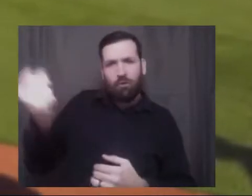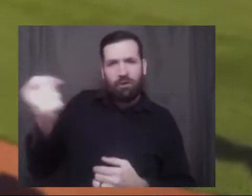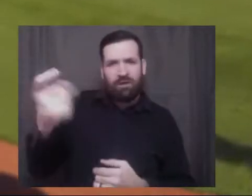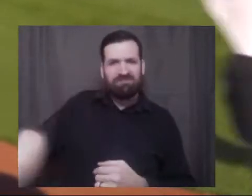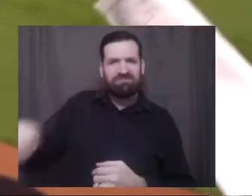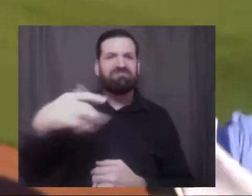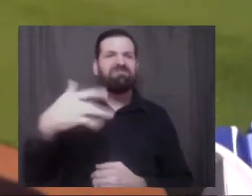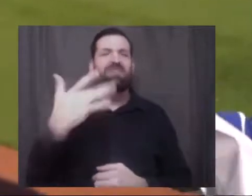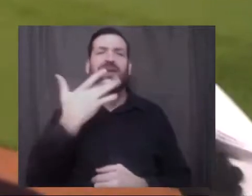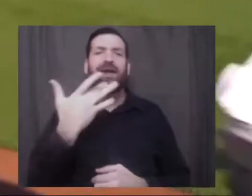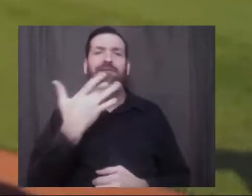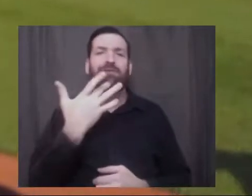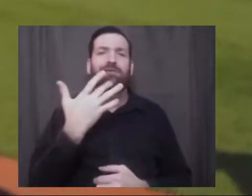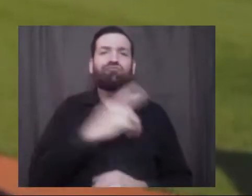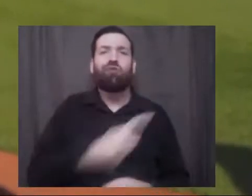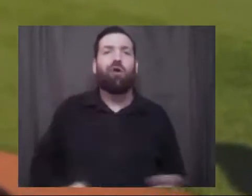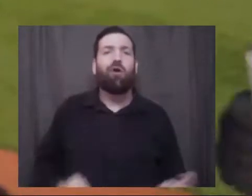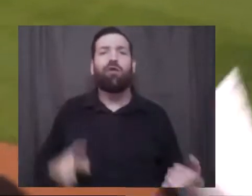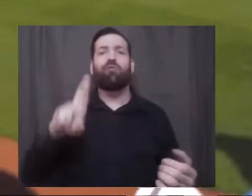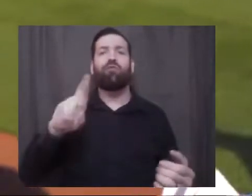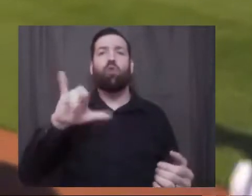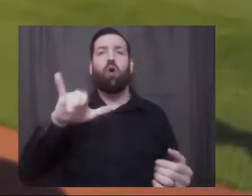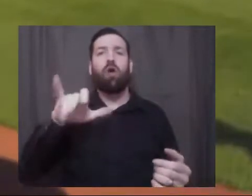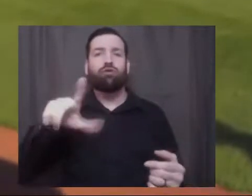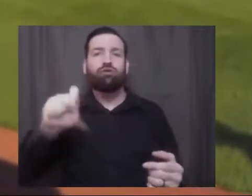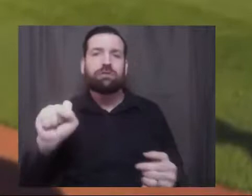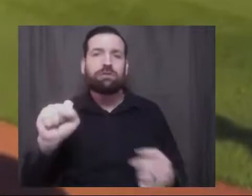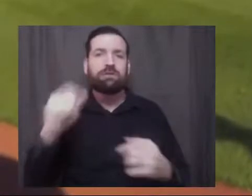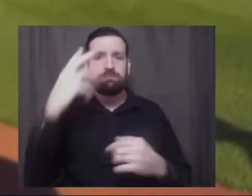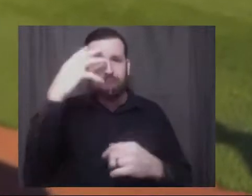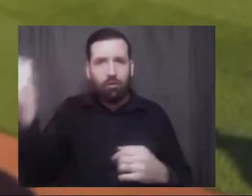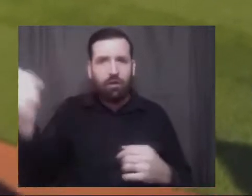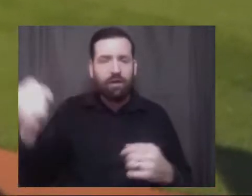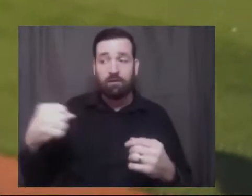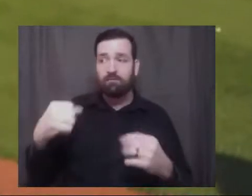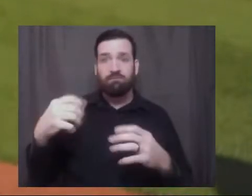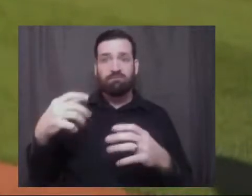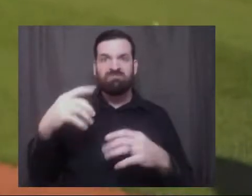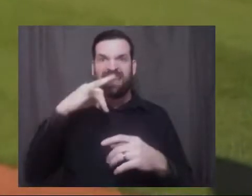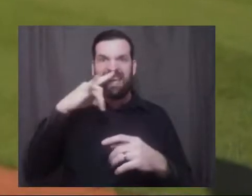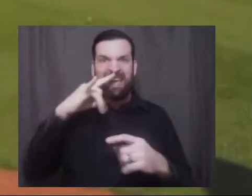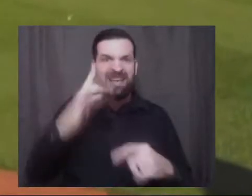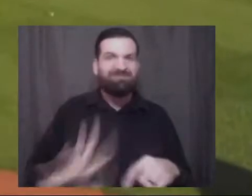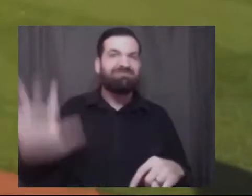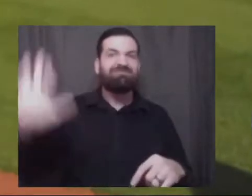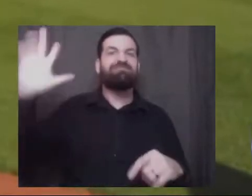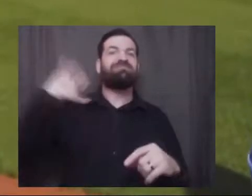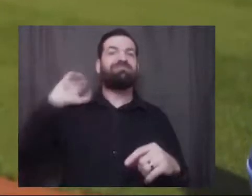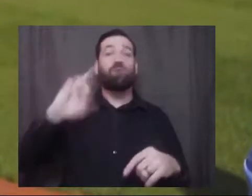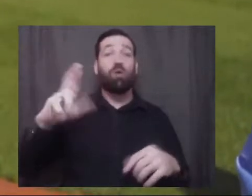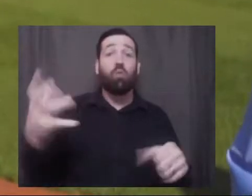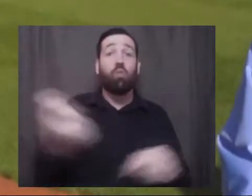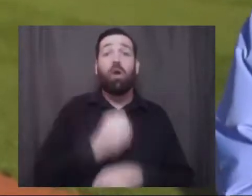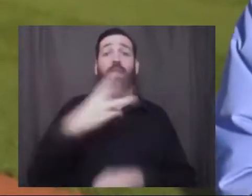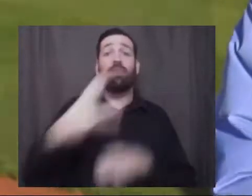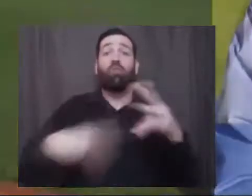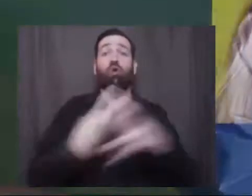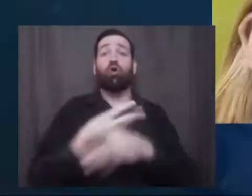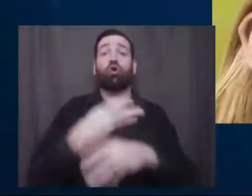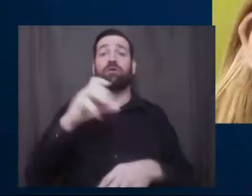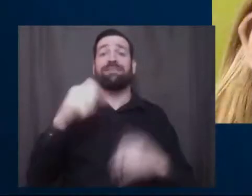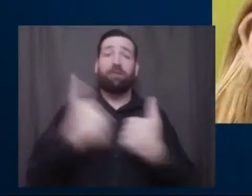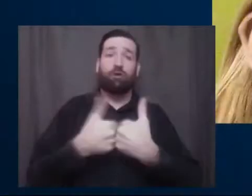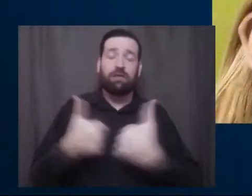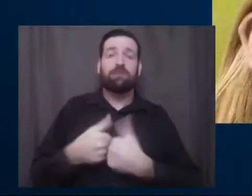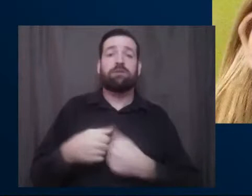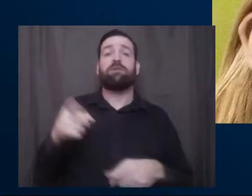right? Whether you're a kid or when we won the World Series. So we want to talk about that. So Kate Bayer, she shared a memory from